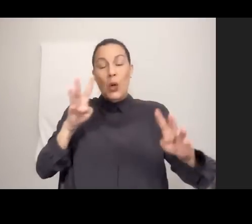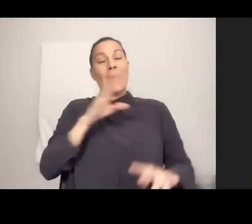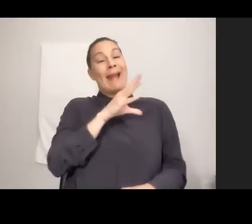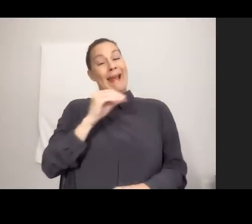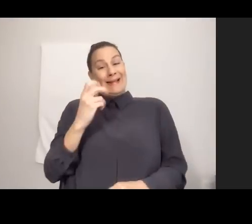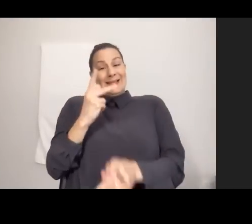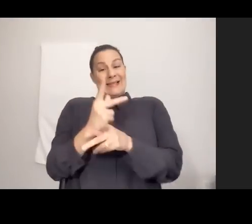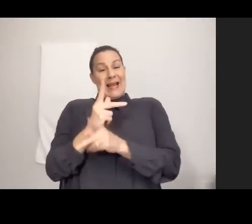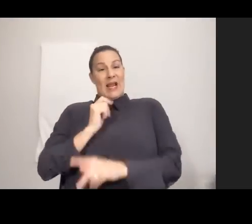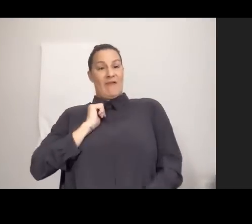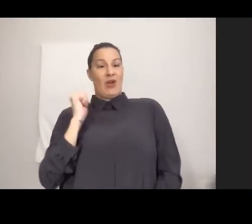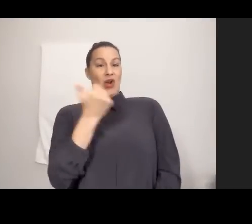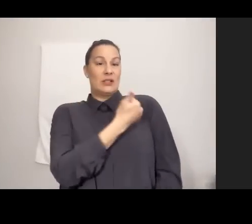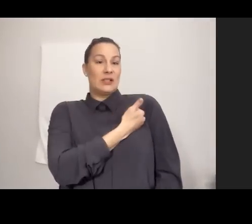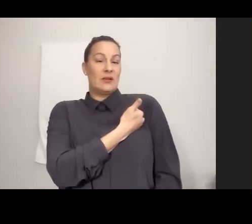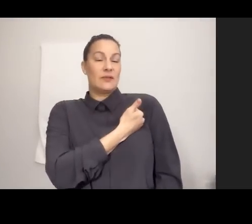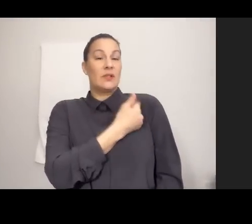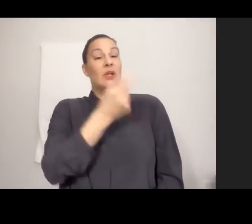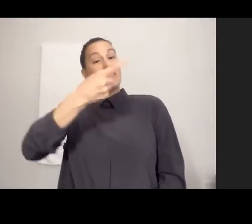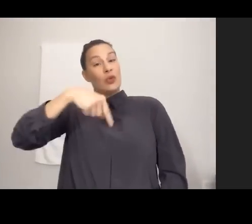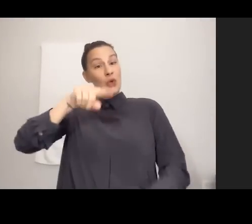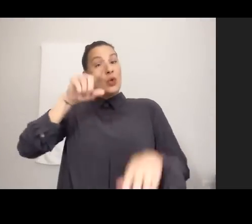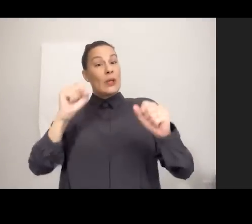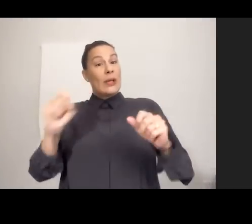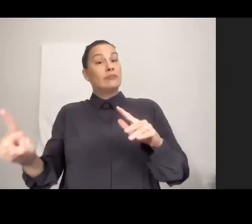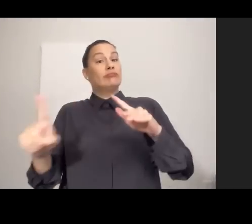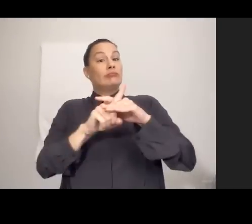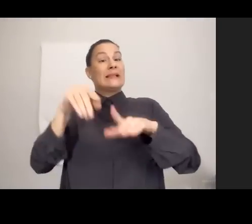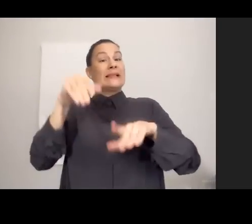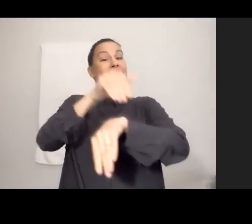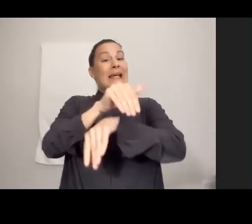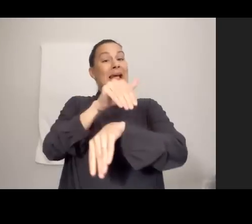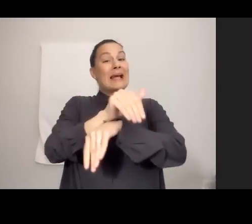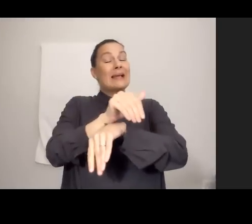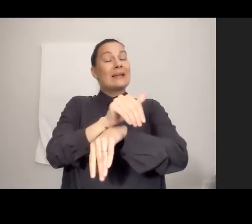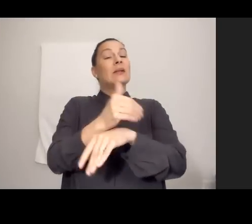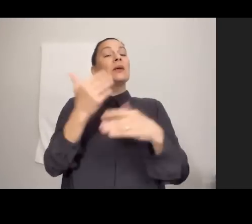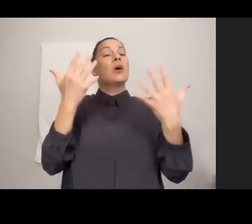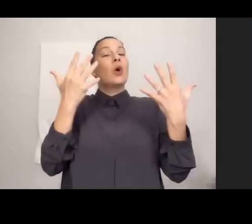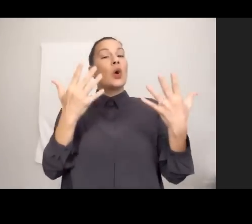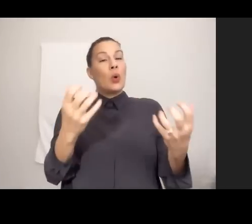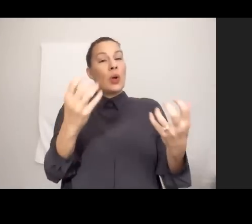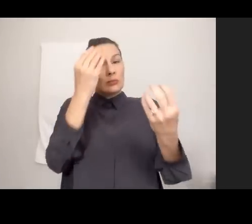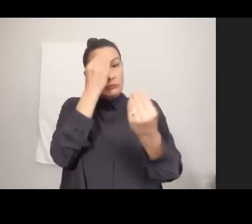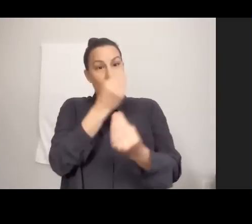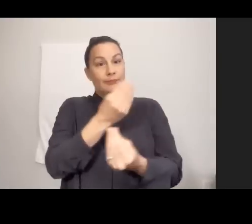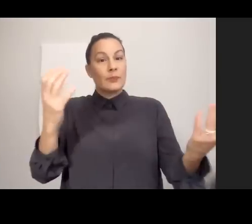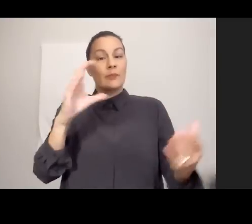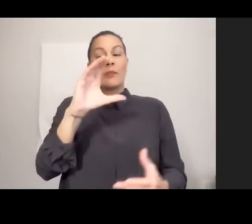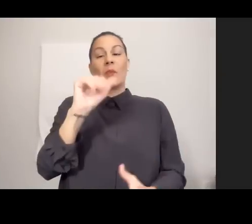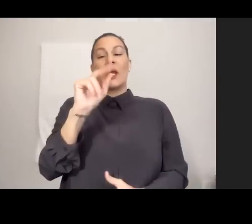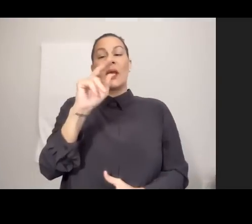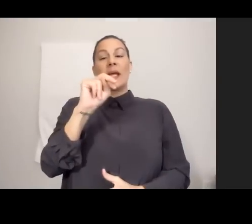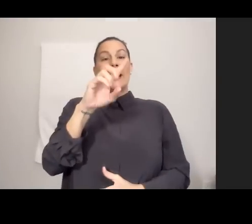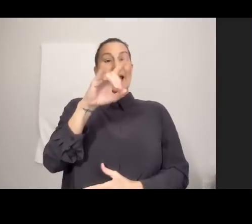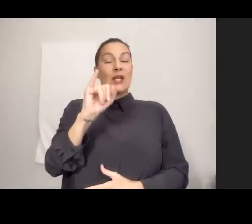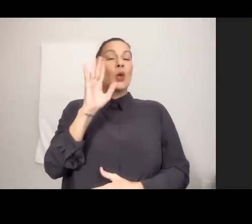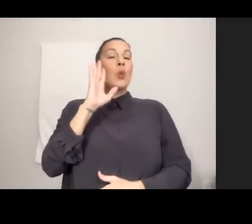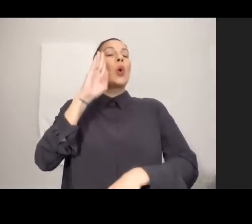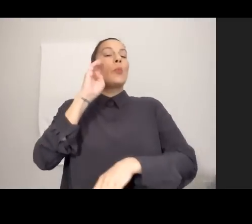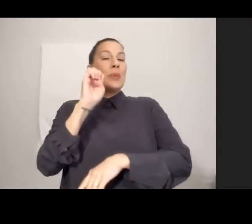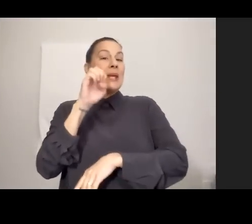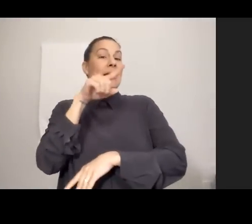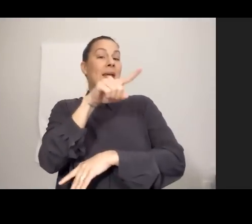If folks can show up tonight, I want to echo Candy and plugging that we'll be at Stonewall tonight at 5